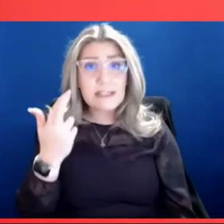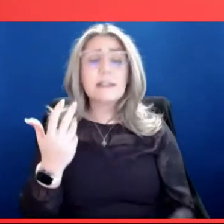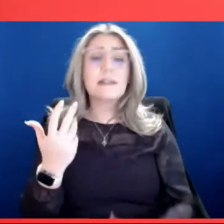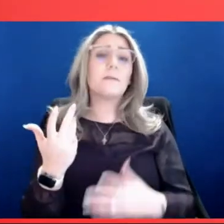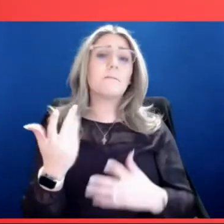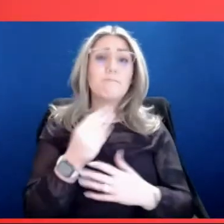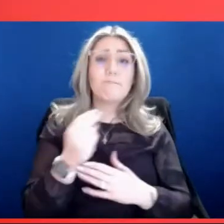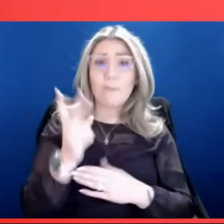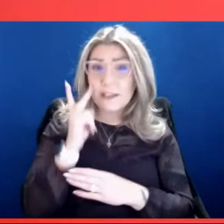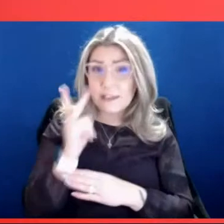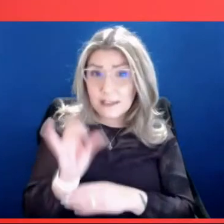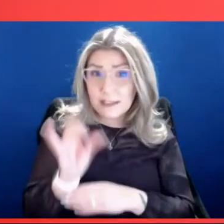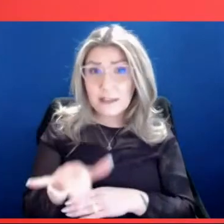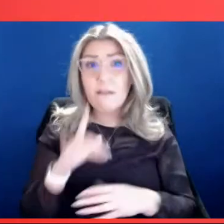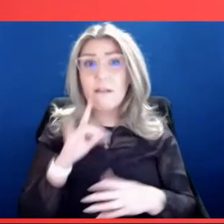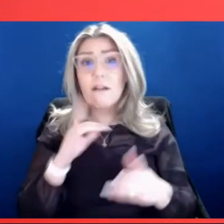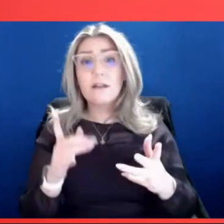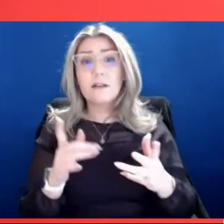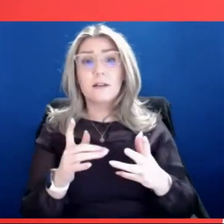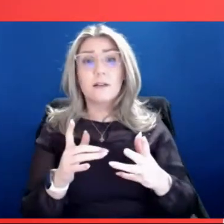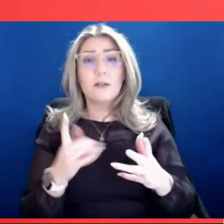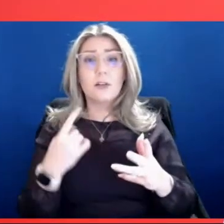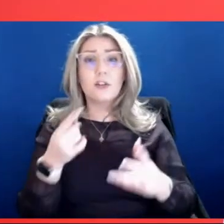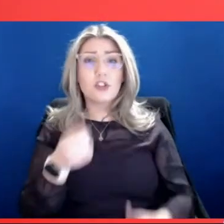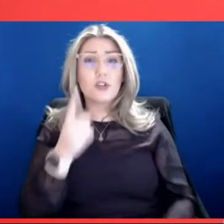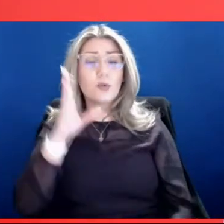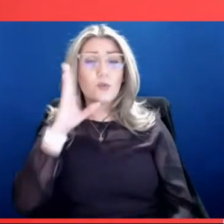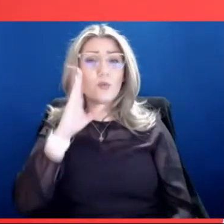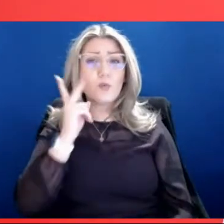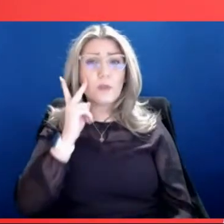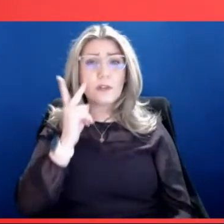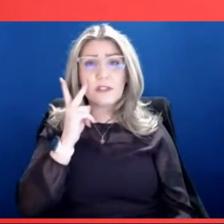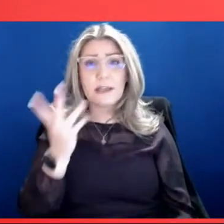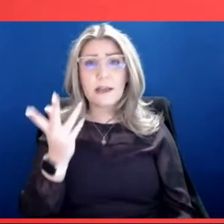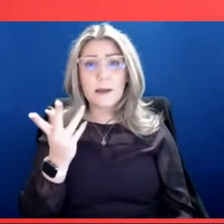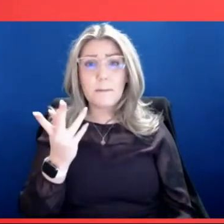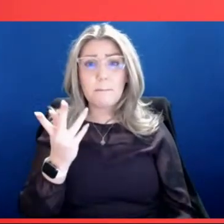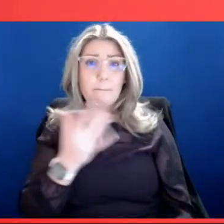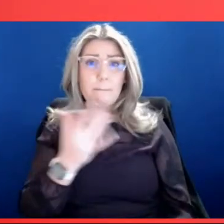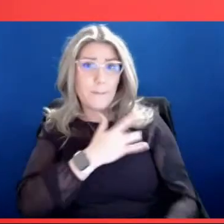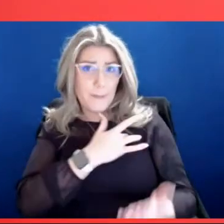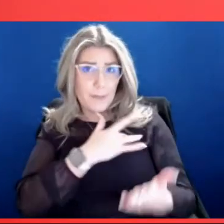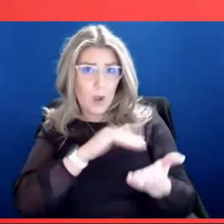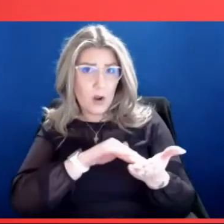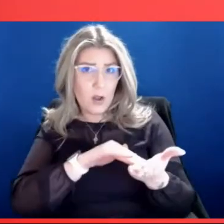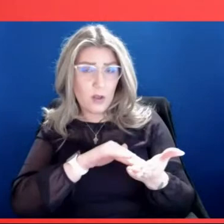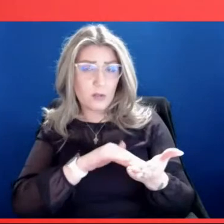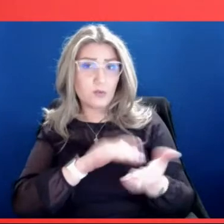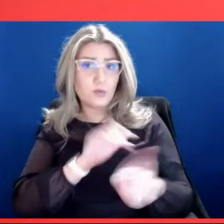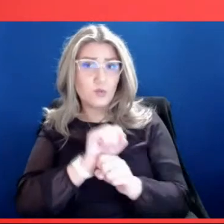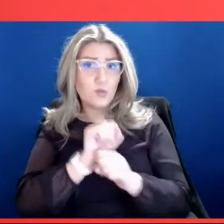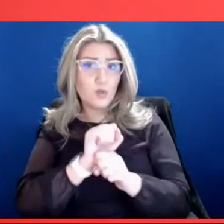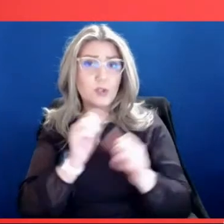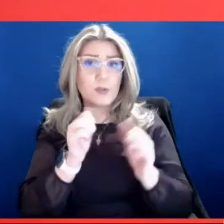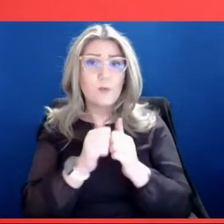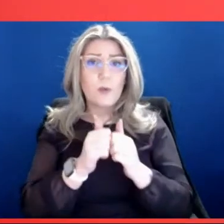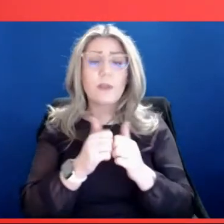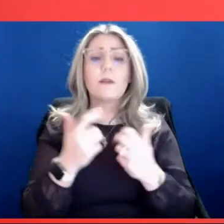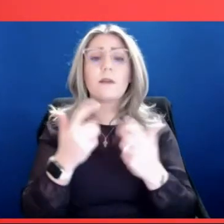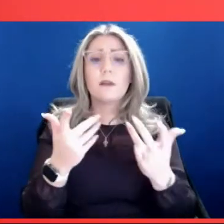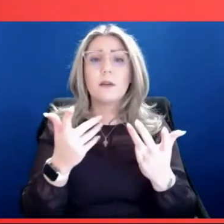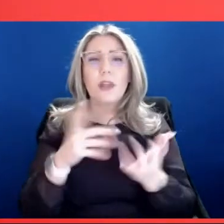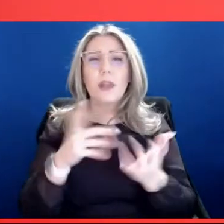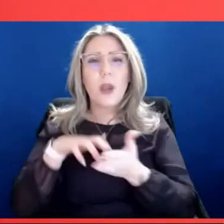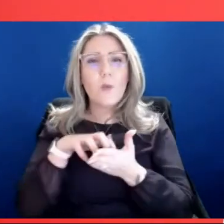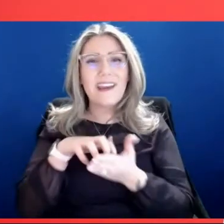that, she would have seen a cardiologist who works with weaker hearts, and they